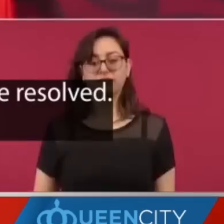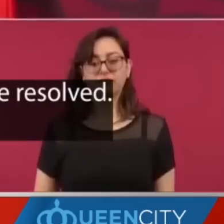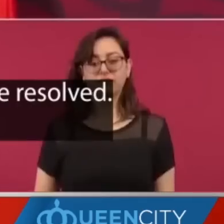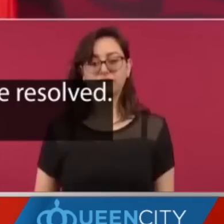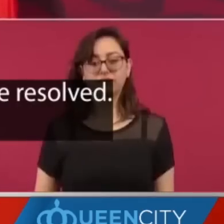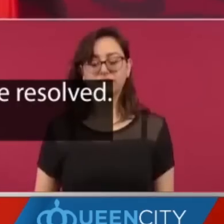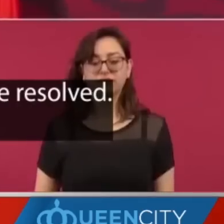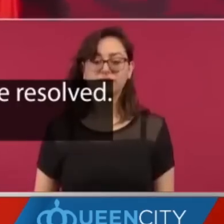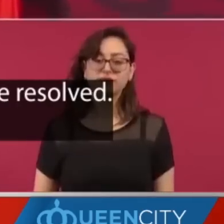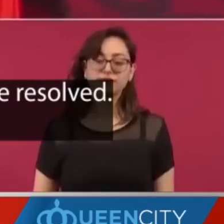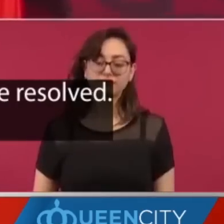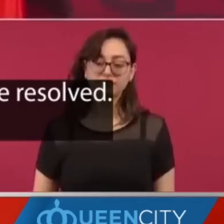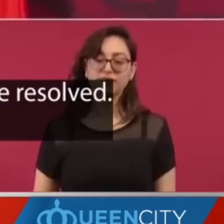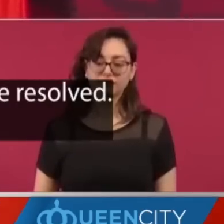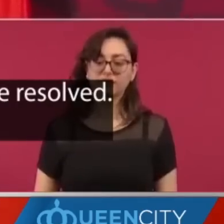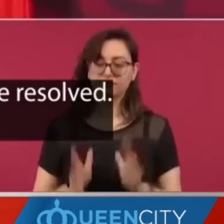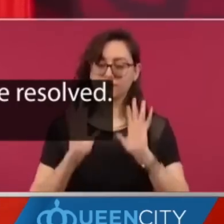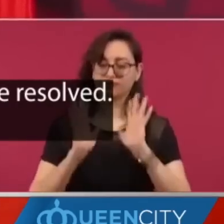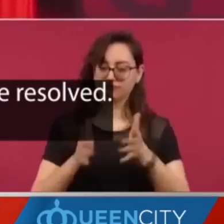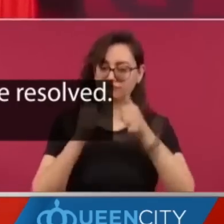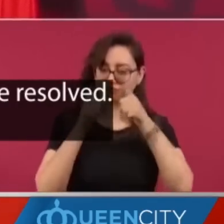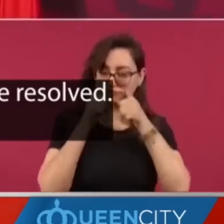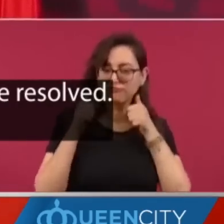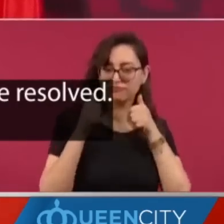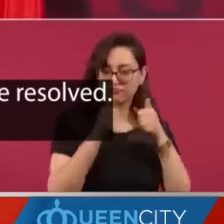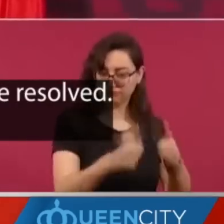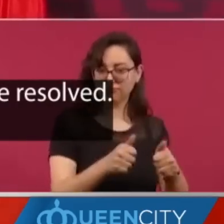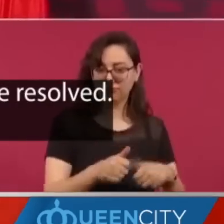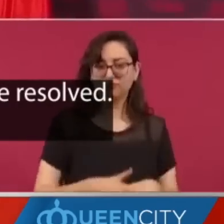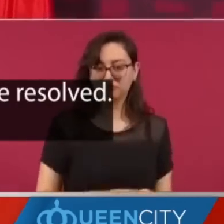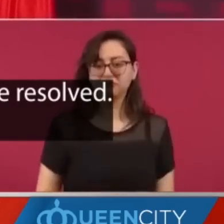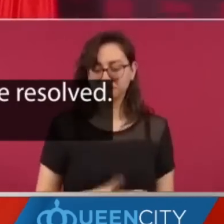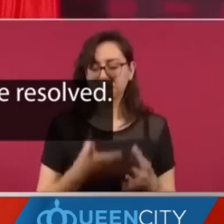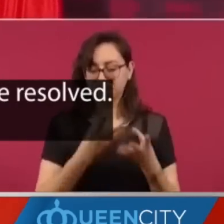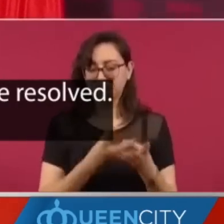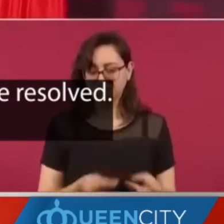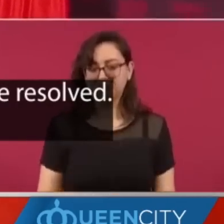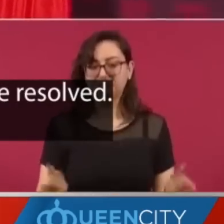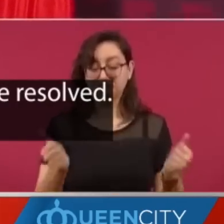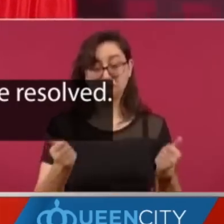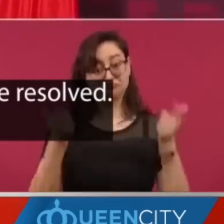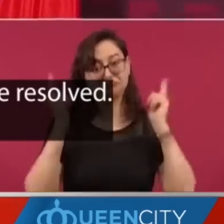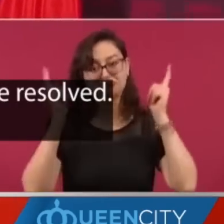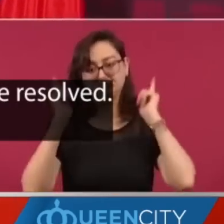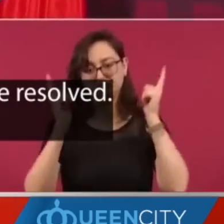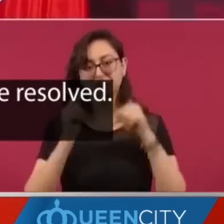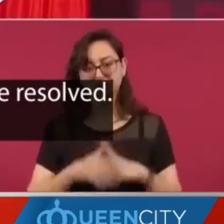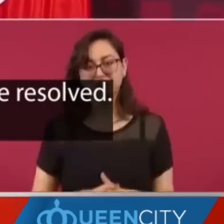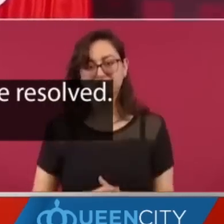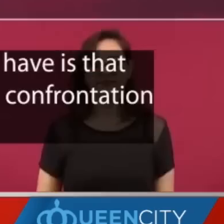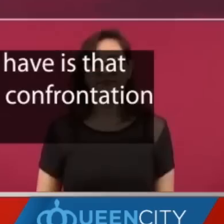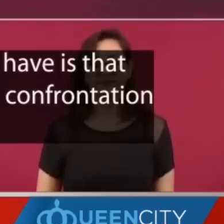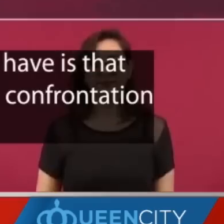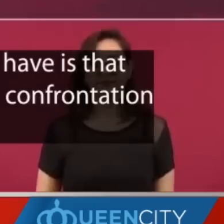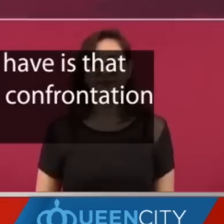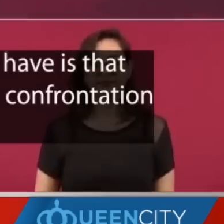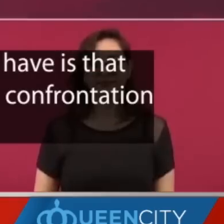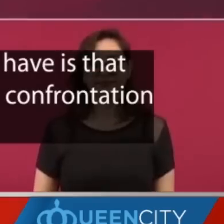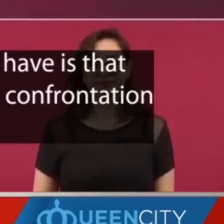So. Sí, pero ya se está atendiendo. Ya, yo creo que se va a resolver. Eso espero, pues. Deseo.